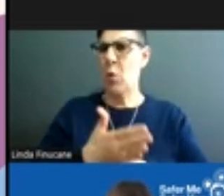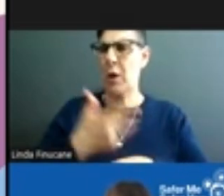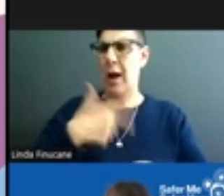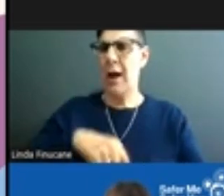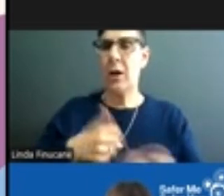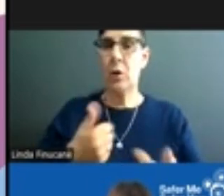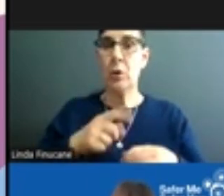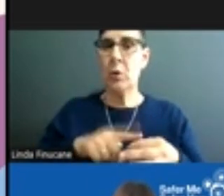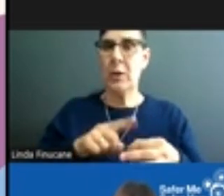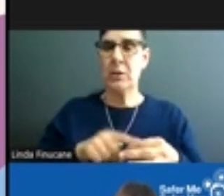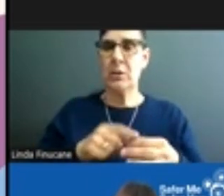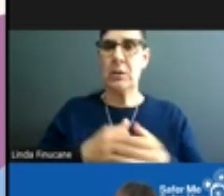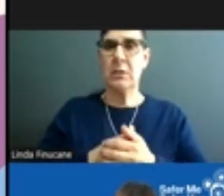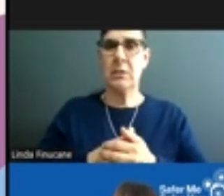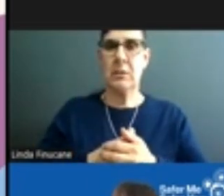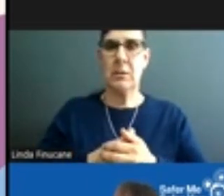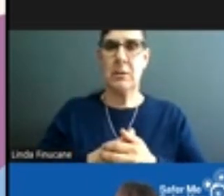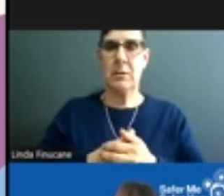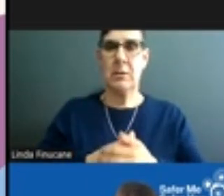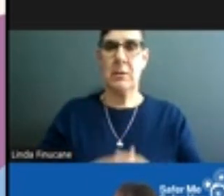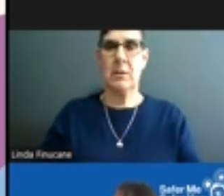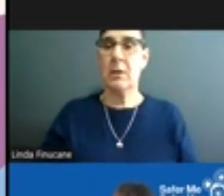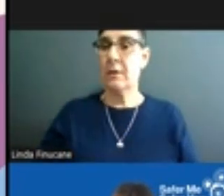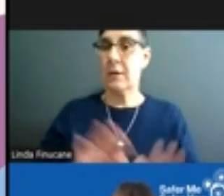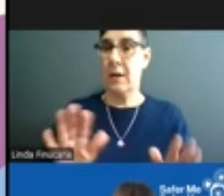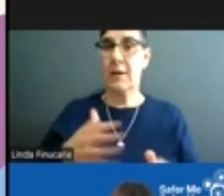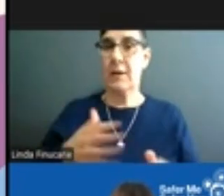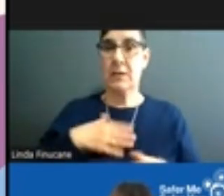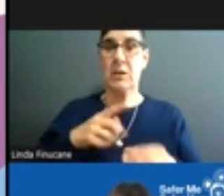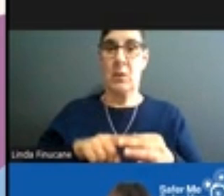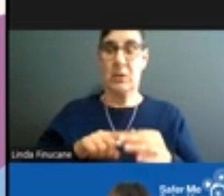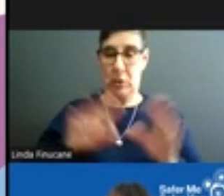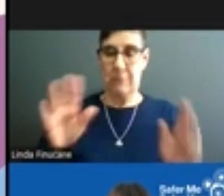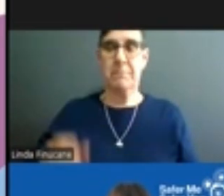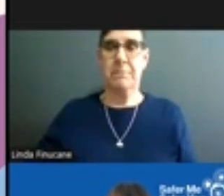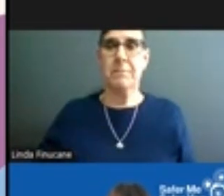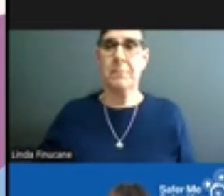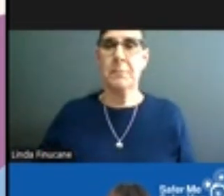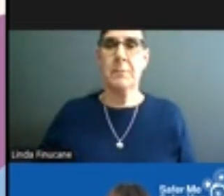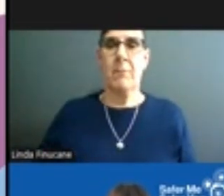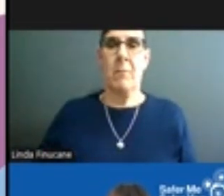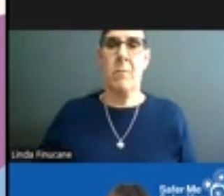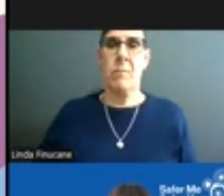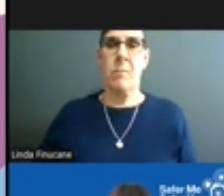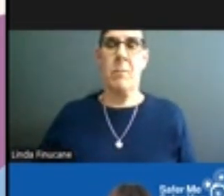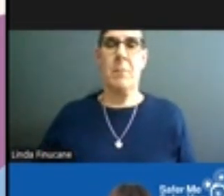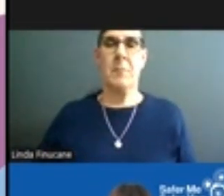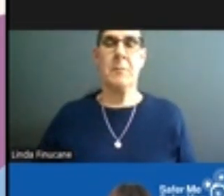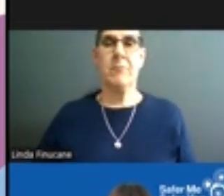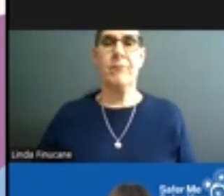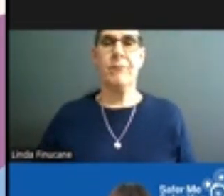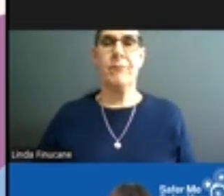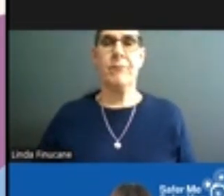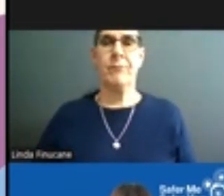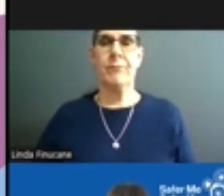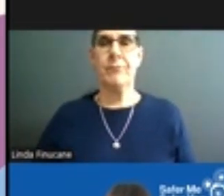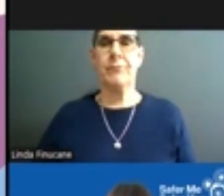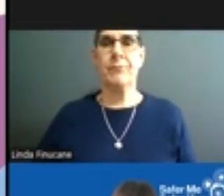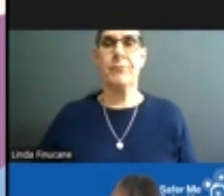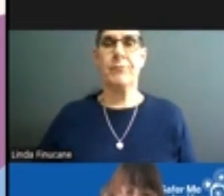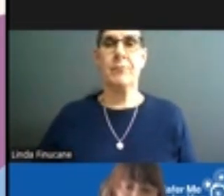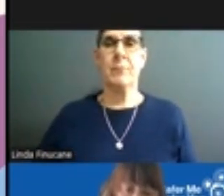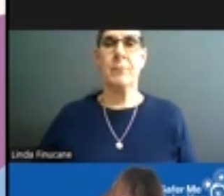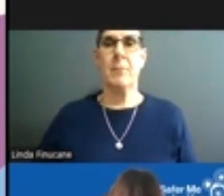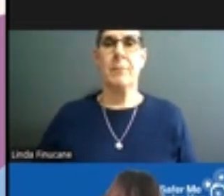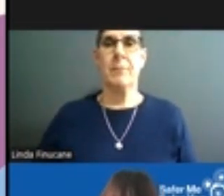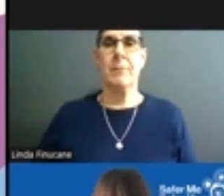yeah, did you have more of the yeah. question? Sorry, Mel. No, that was it. Yeah. I think the way that I